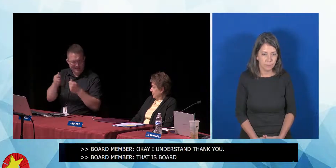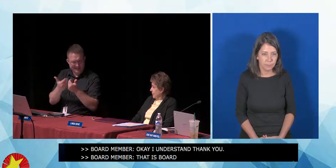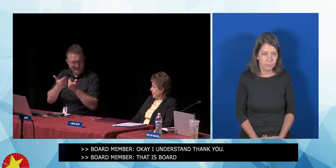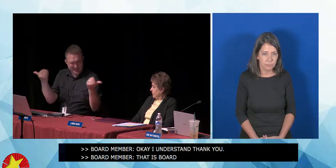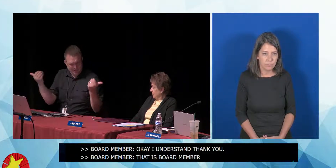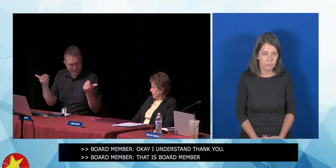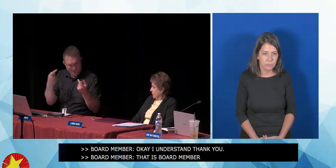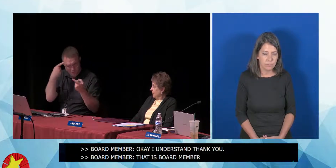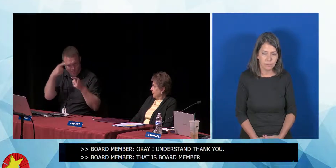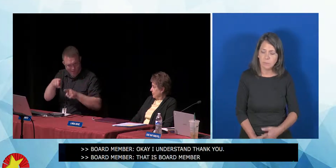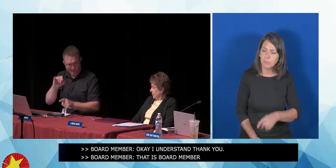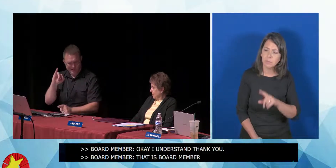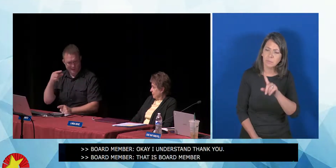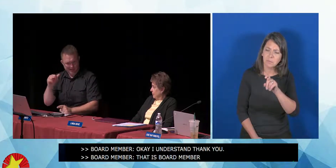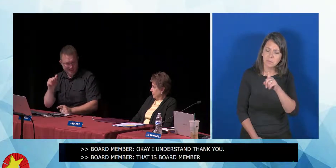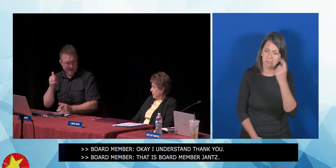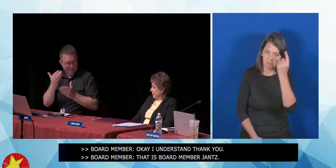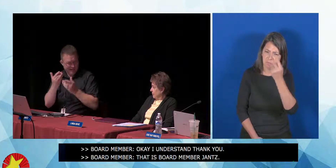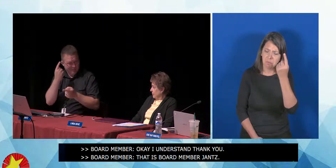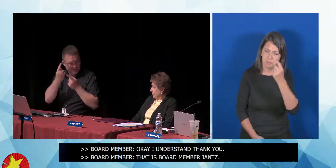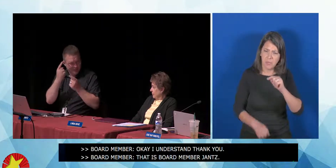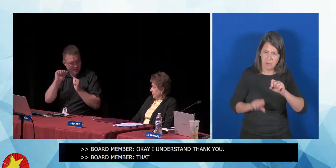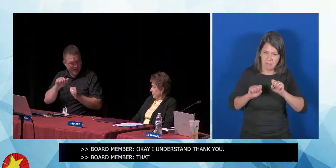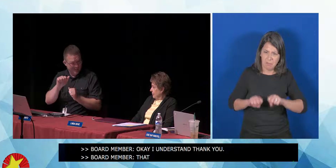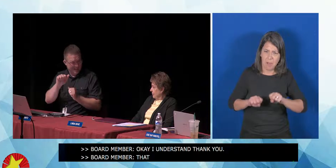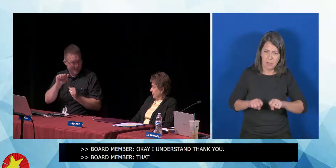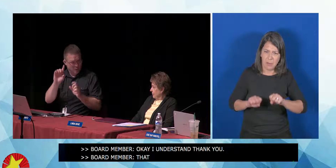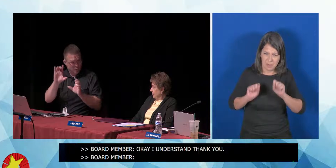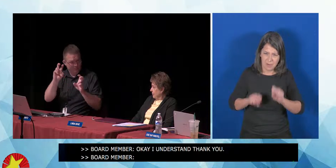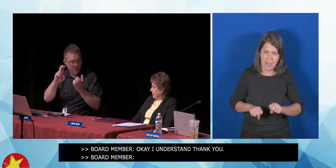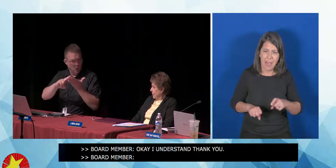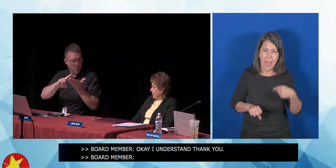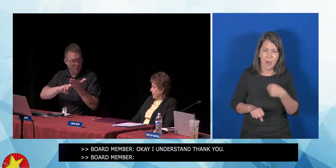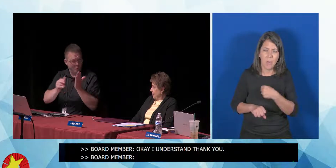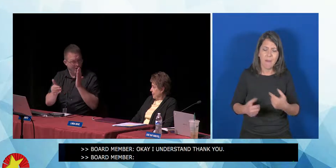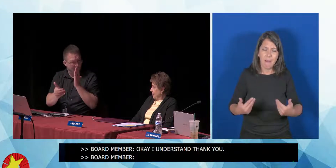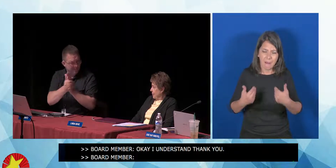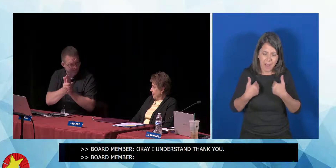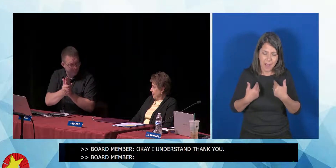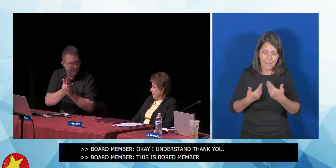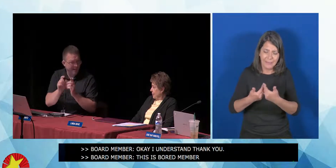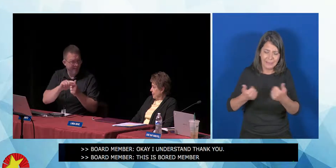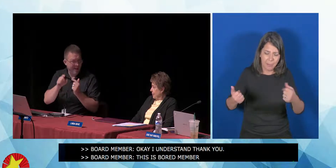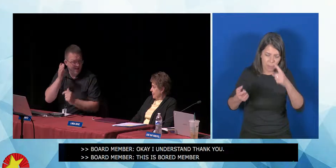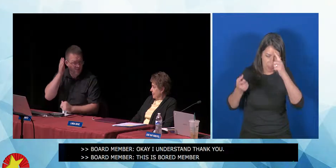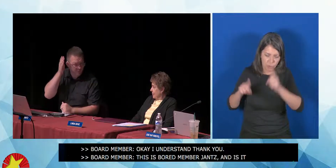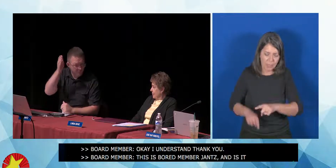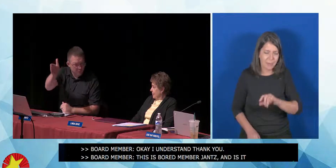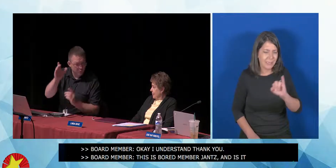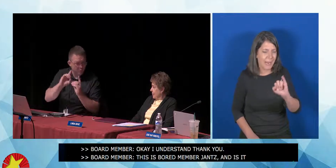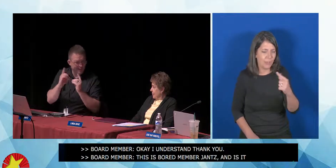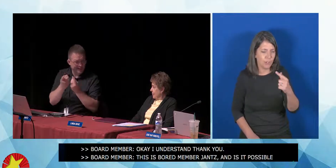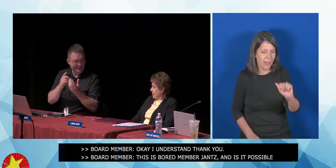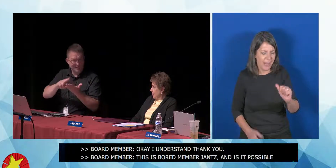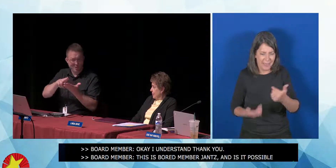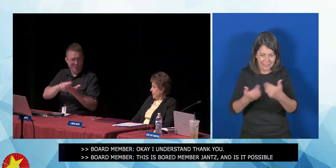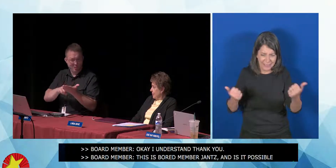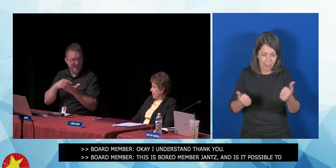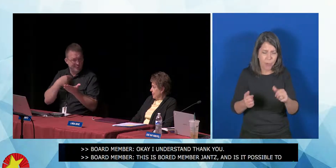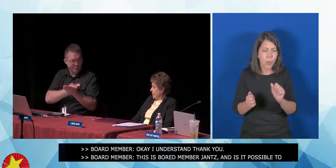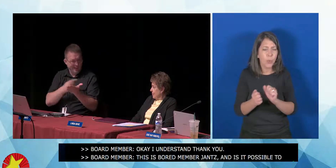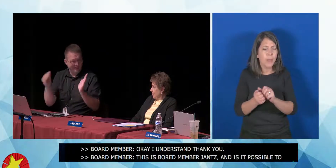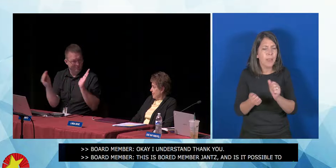Is it possible to have separate agreements, have separate IGAs, to have a contract